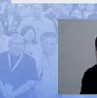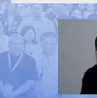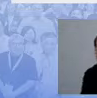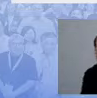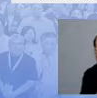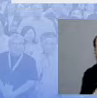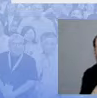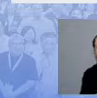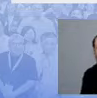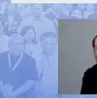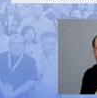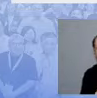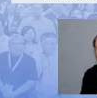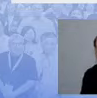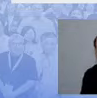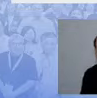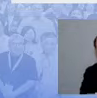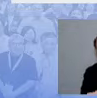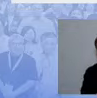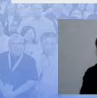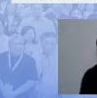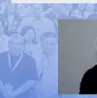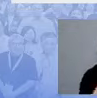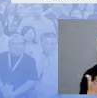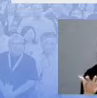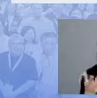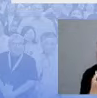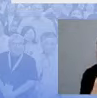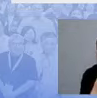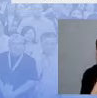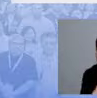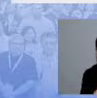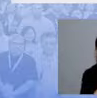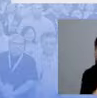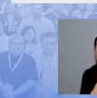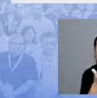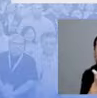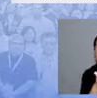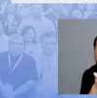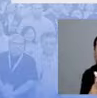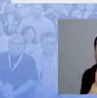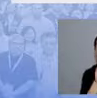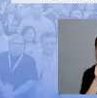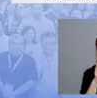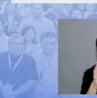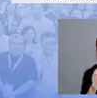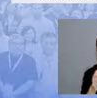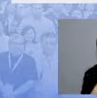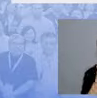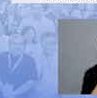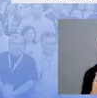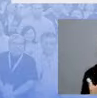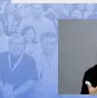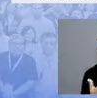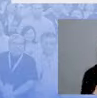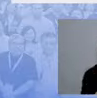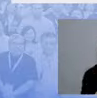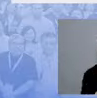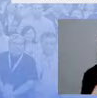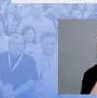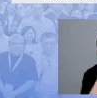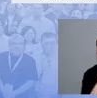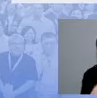enterprise establishments, and they can manage on their own. So this particular process takes